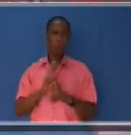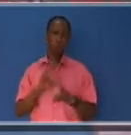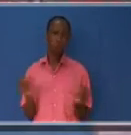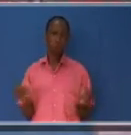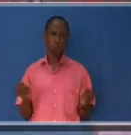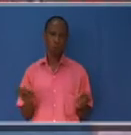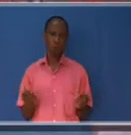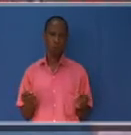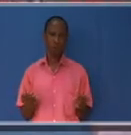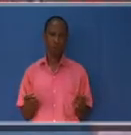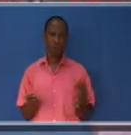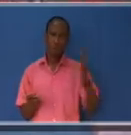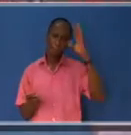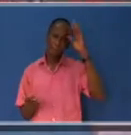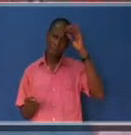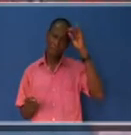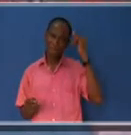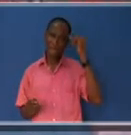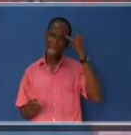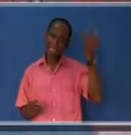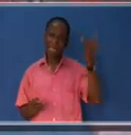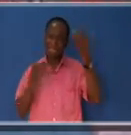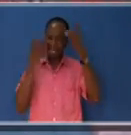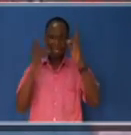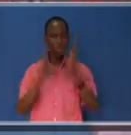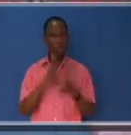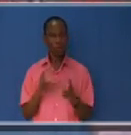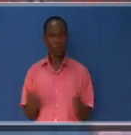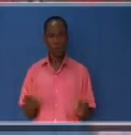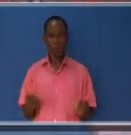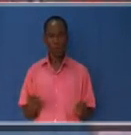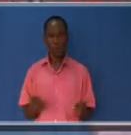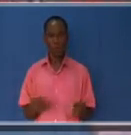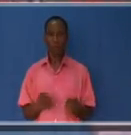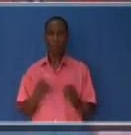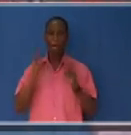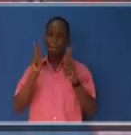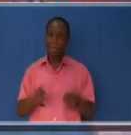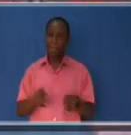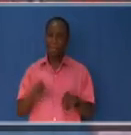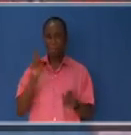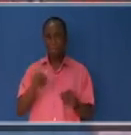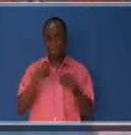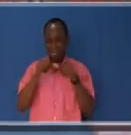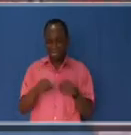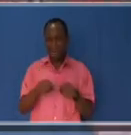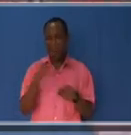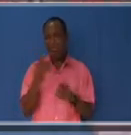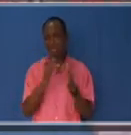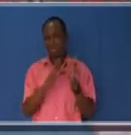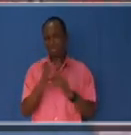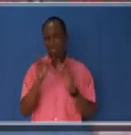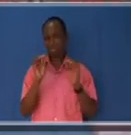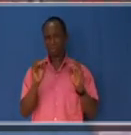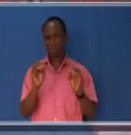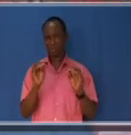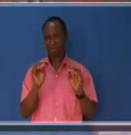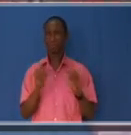any man-made council decisions, but the doctrine, the true doctrine of Christ. For